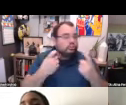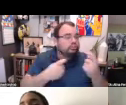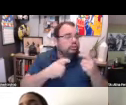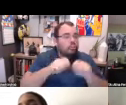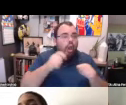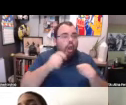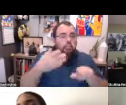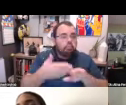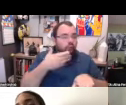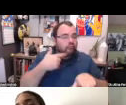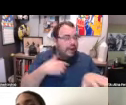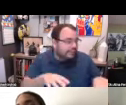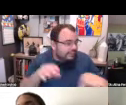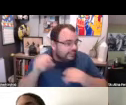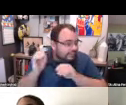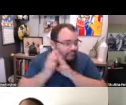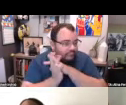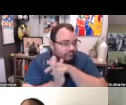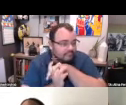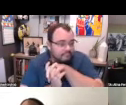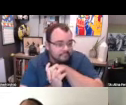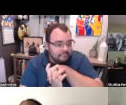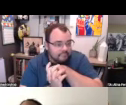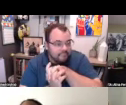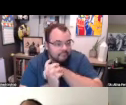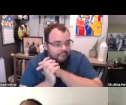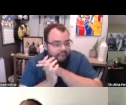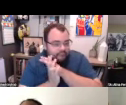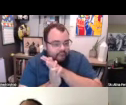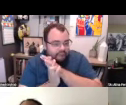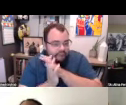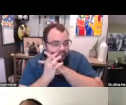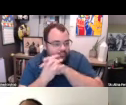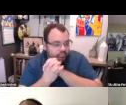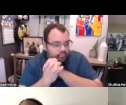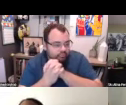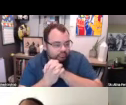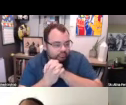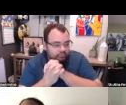does anyone have any questions before we wrap up and close out?